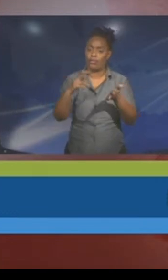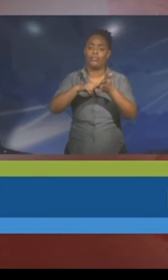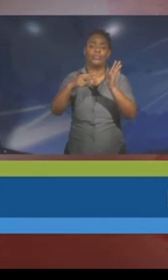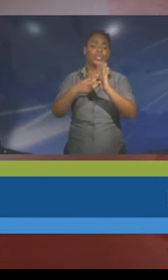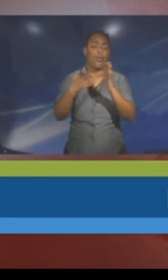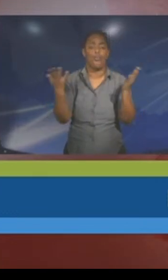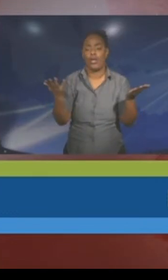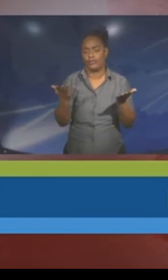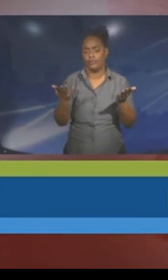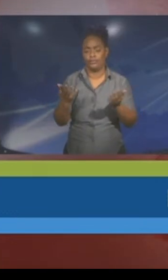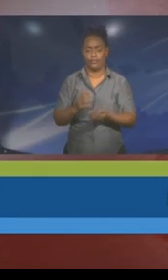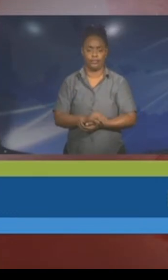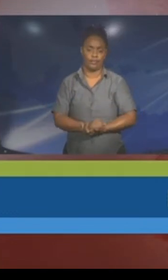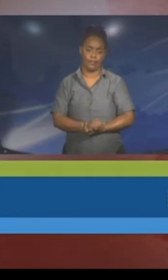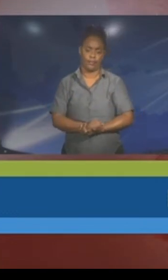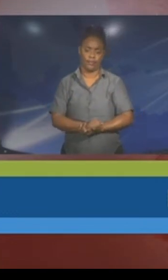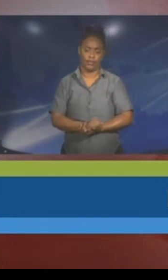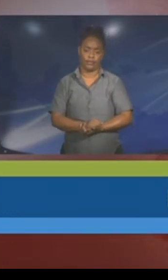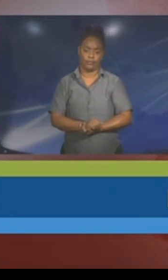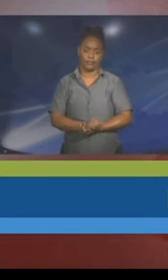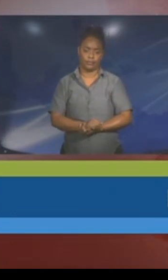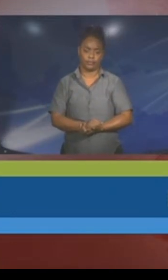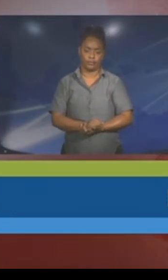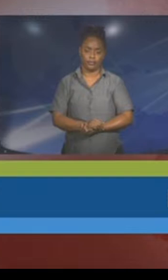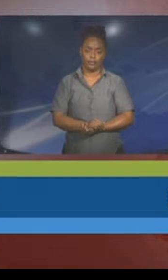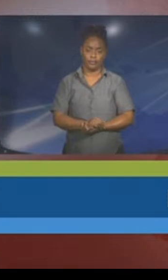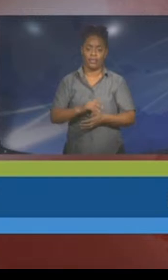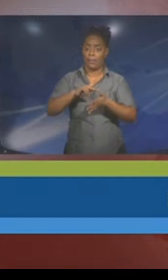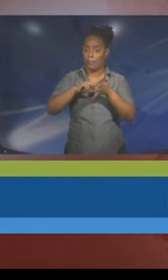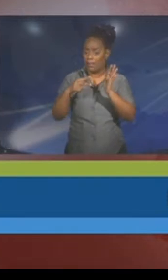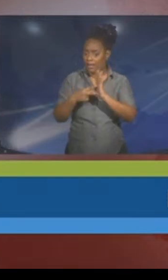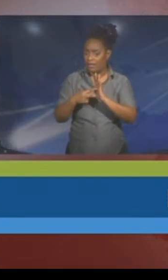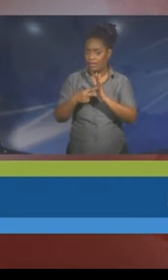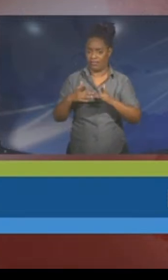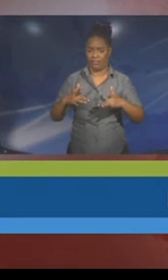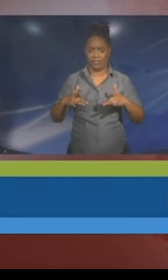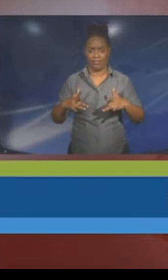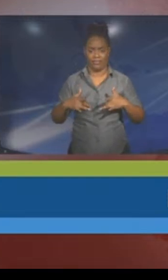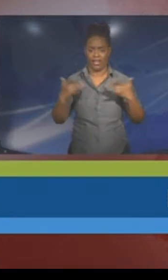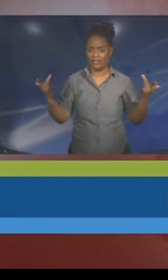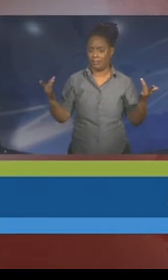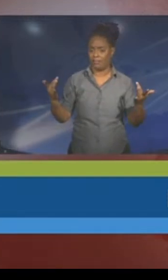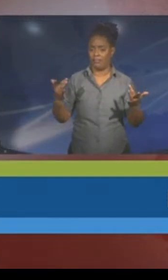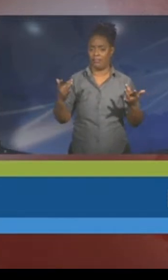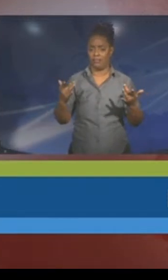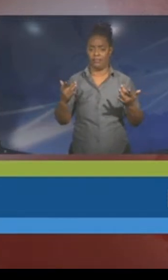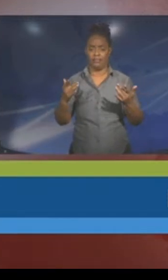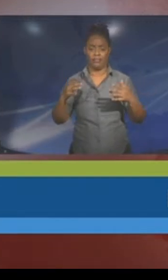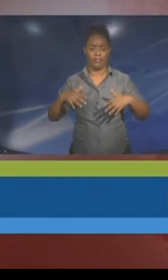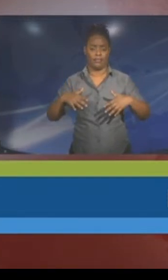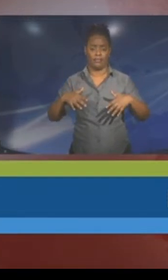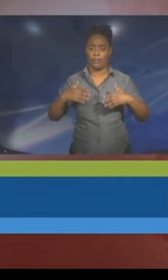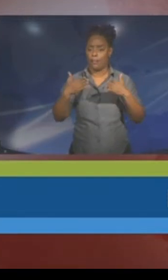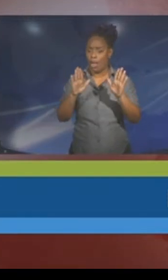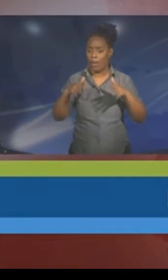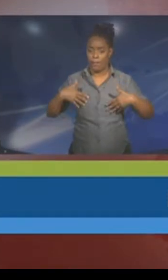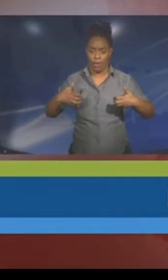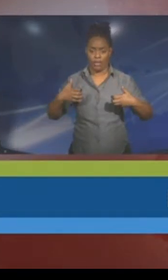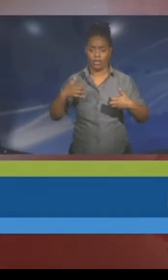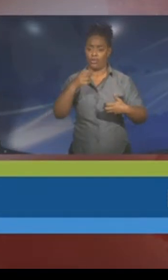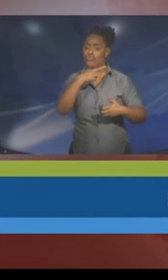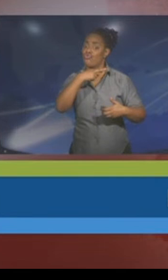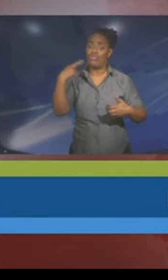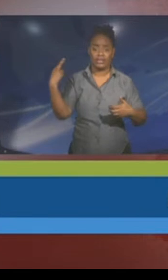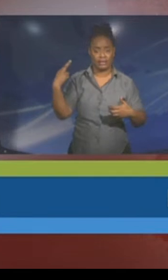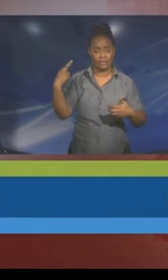a PHEIC is an extraordinary event which is determined to constitute a public health risk to other states through the international